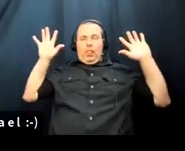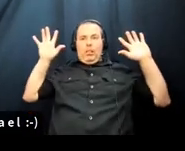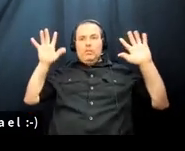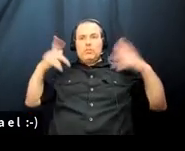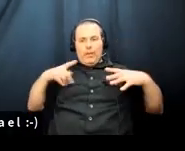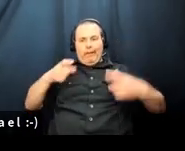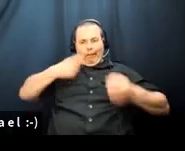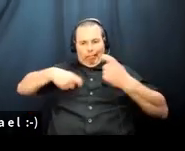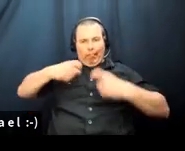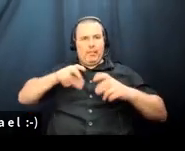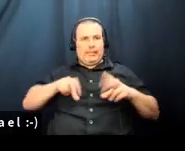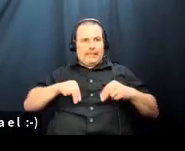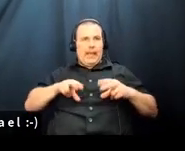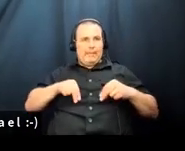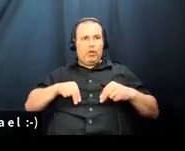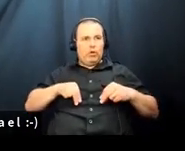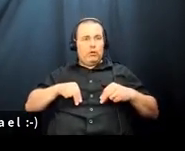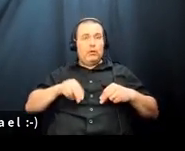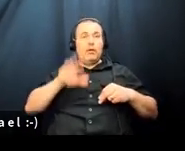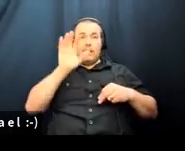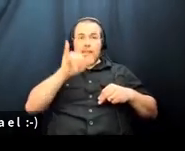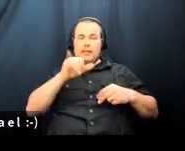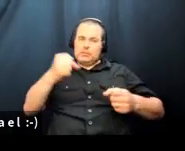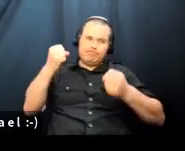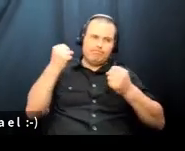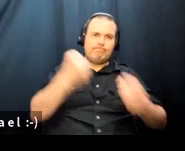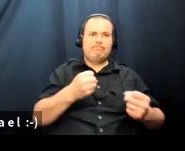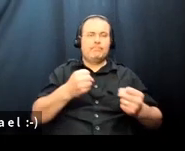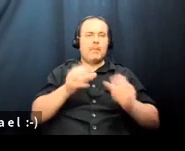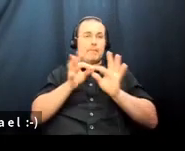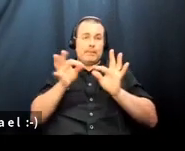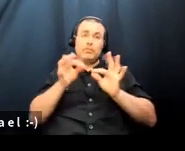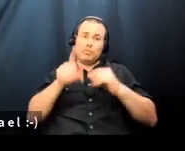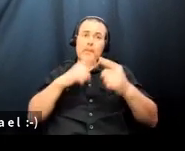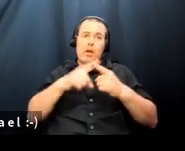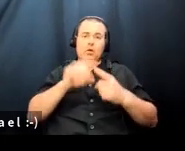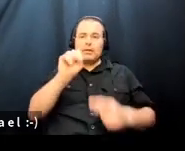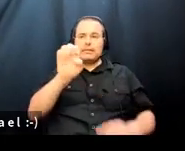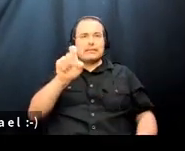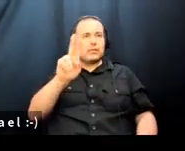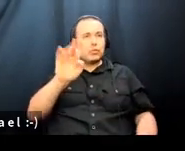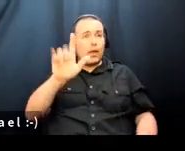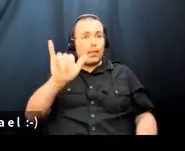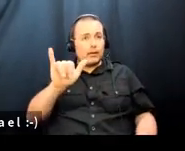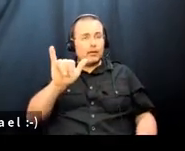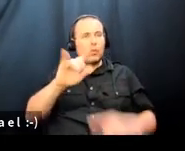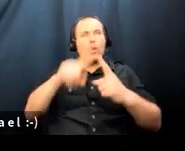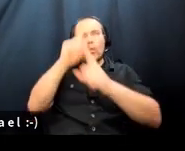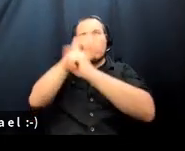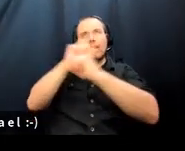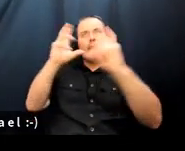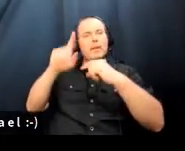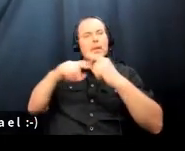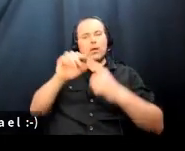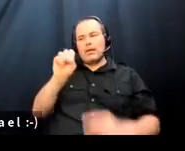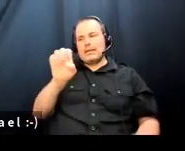clean diaper. That is a powerful message about sexuality. We also, when we think about sexuality, we also need